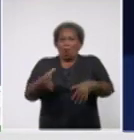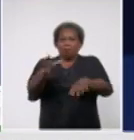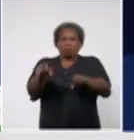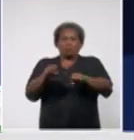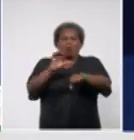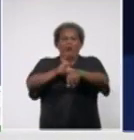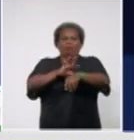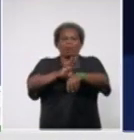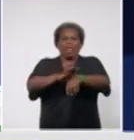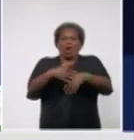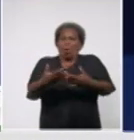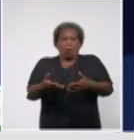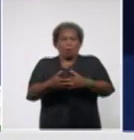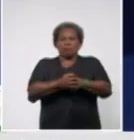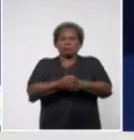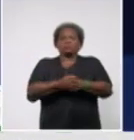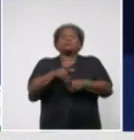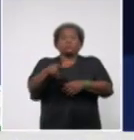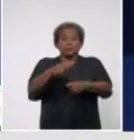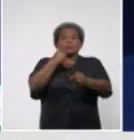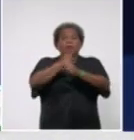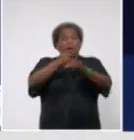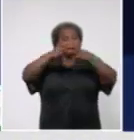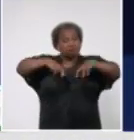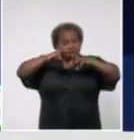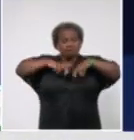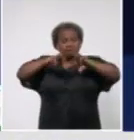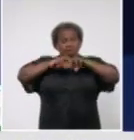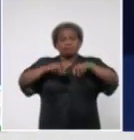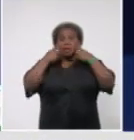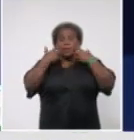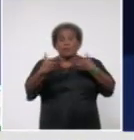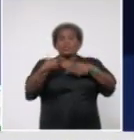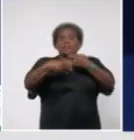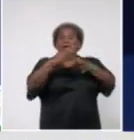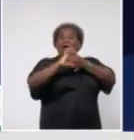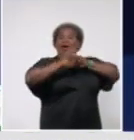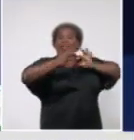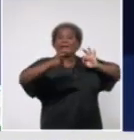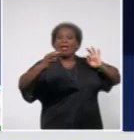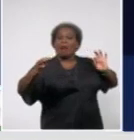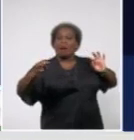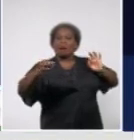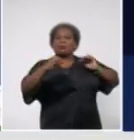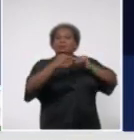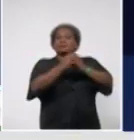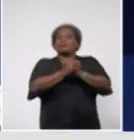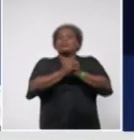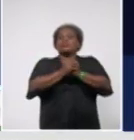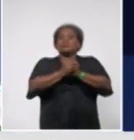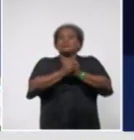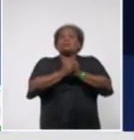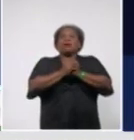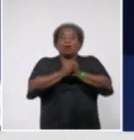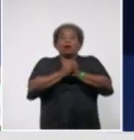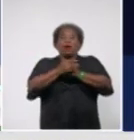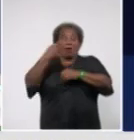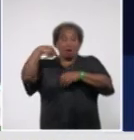of 416 imported cases. Of the 43 diagnosed cases